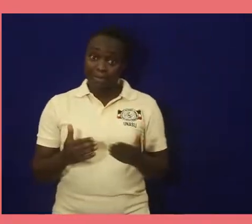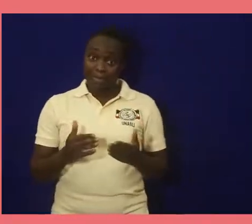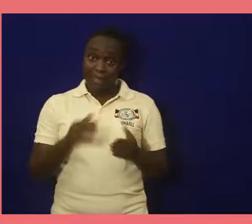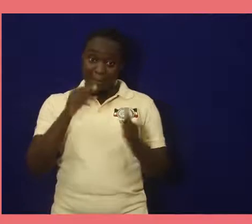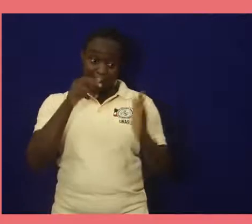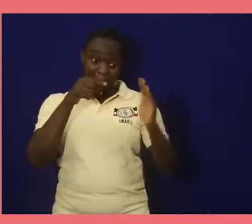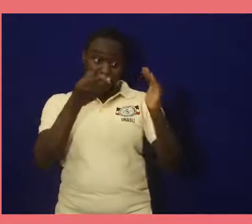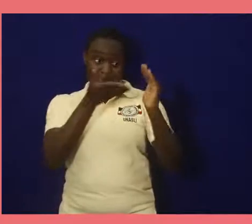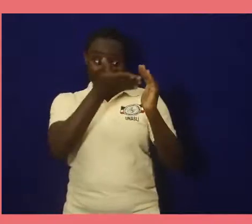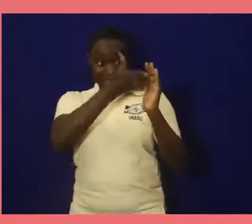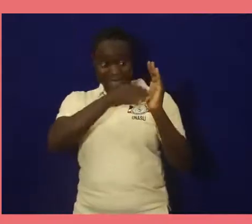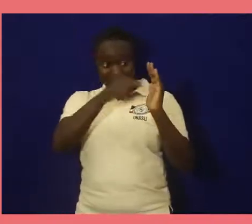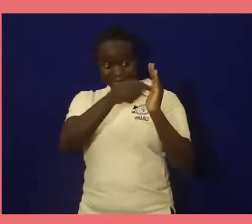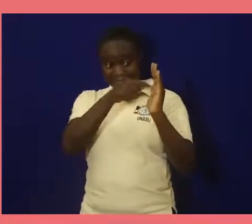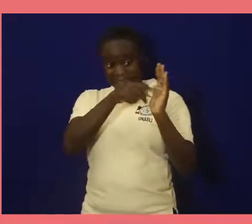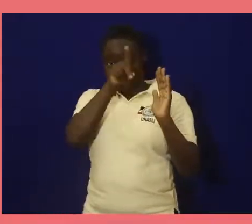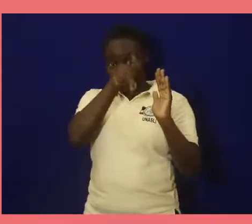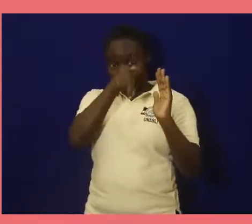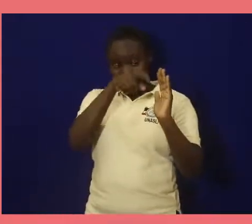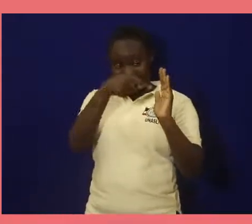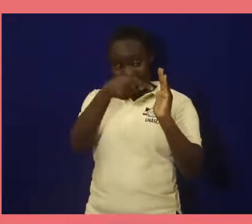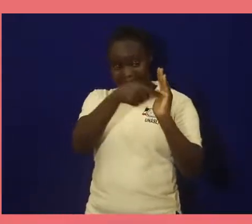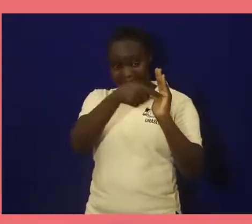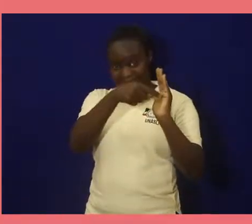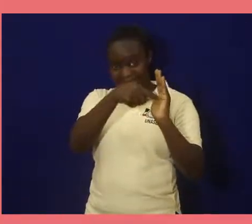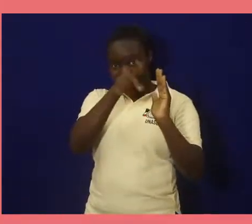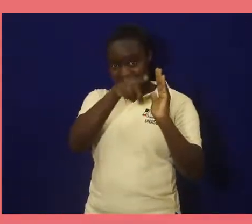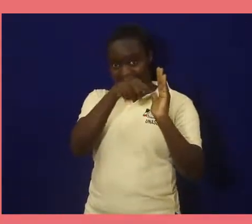What you have labeled as P